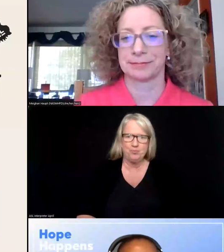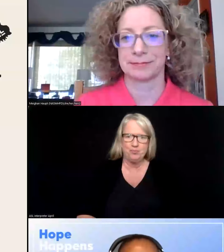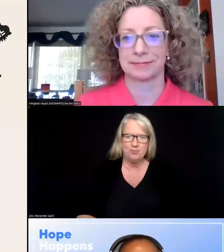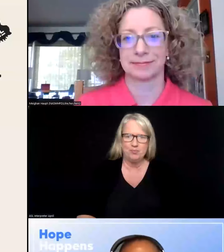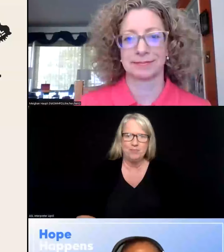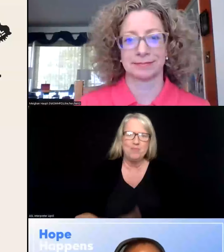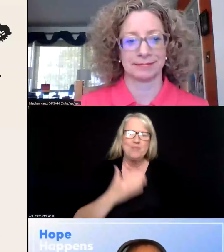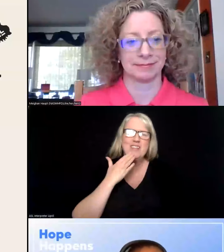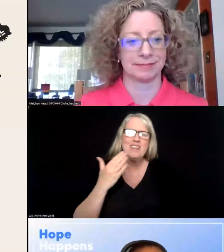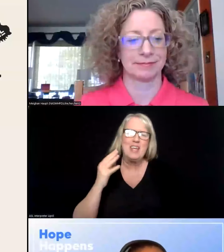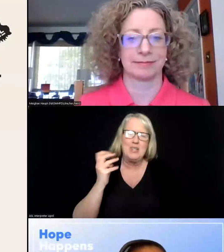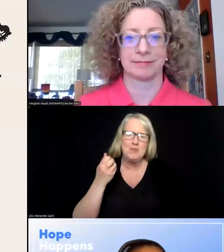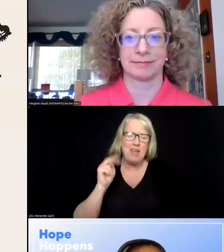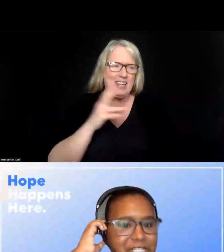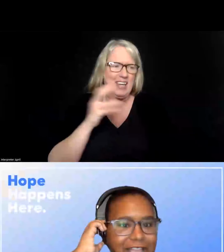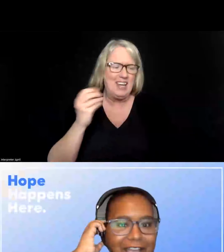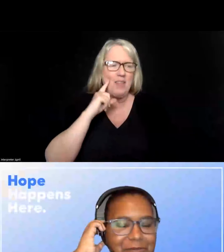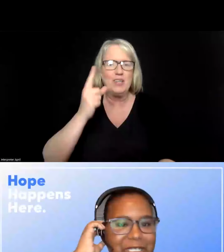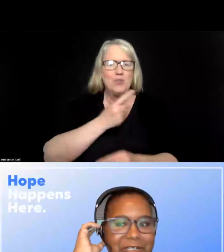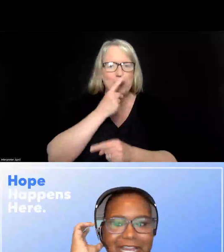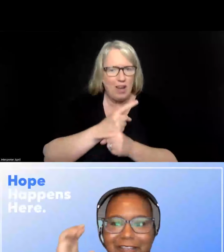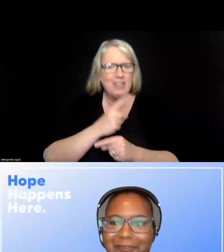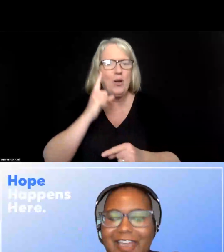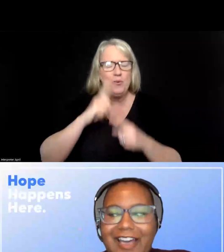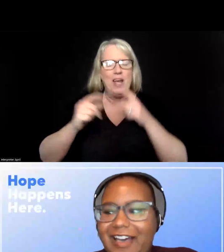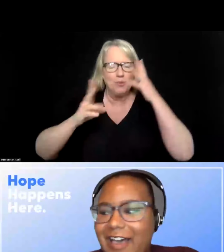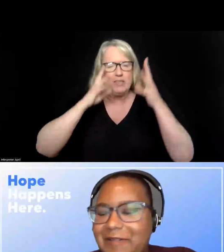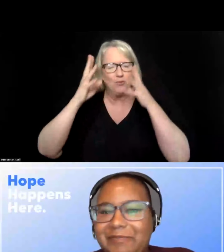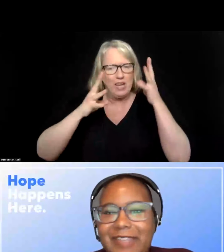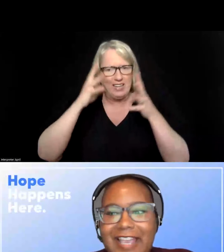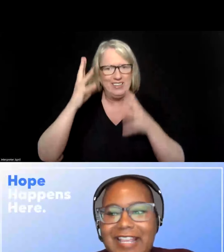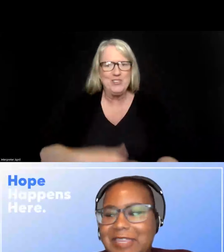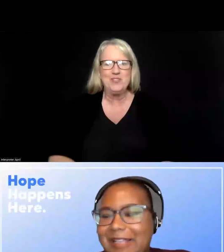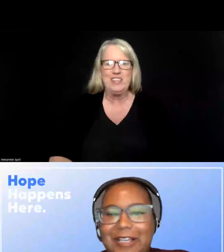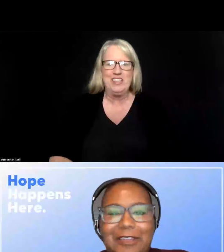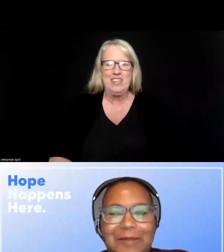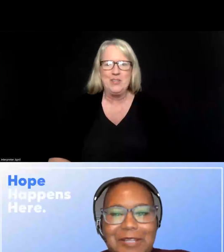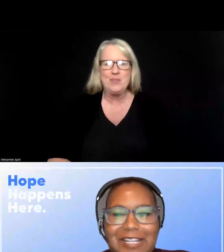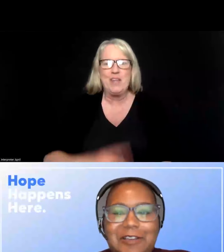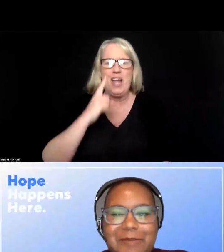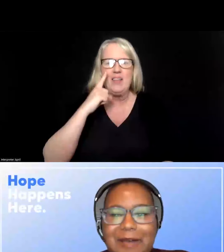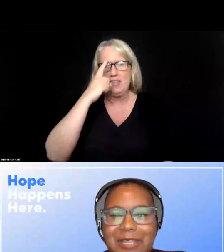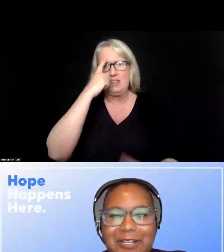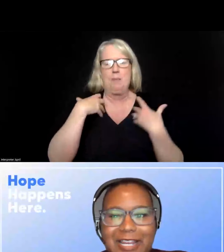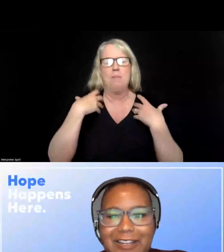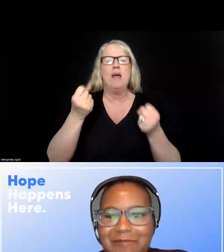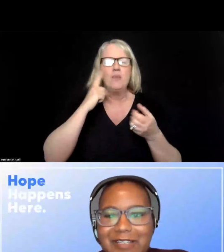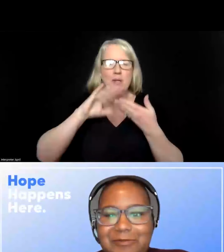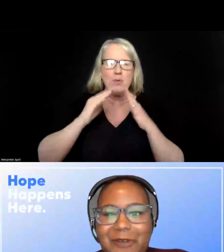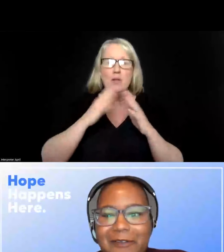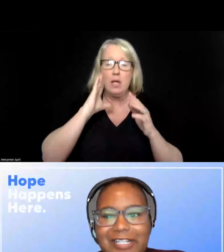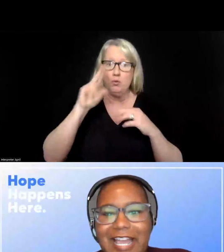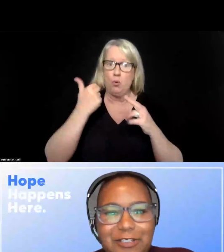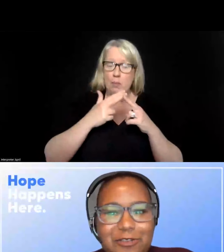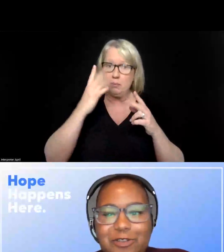Thank you, Megan. And I think you're right. We just have to be creative. And I think the mental health community knows about being creative because